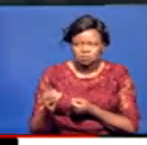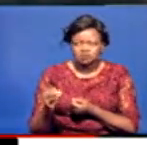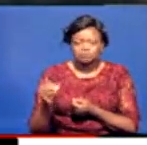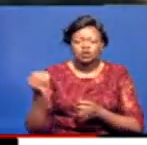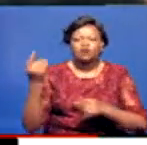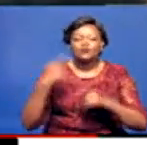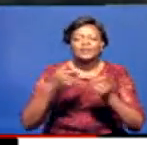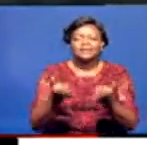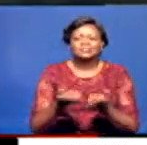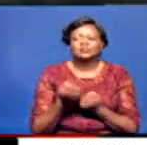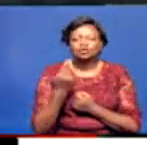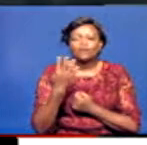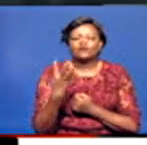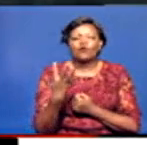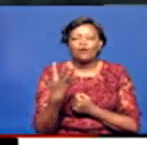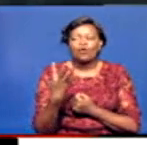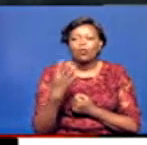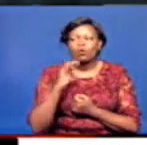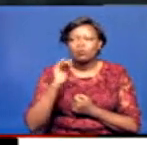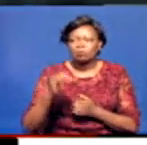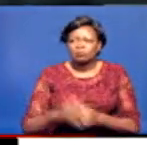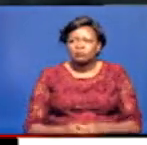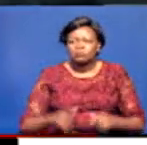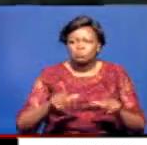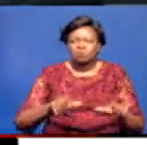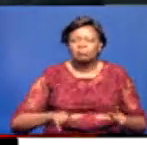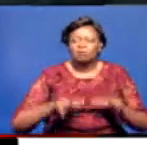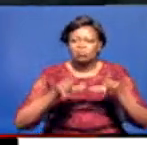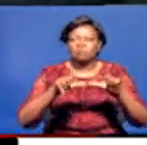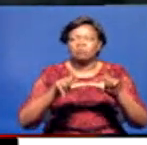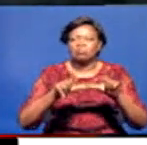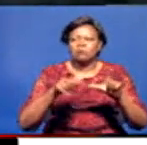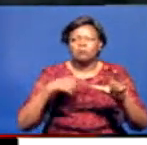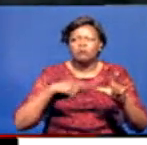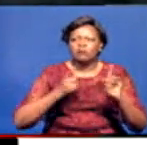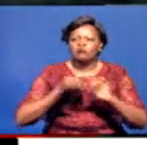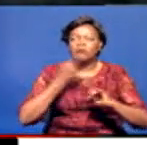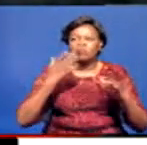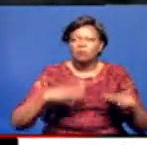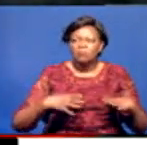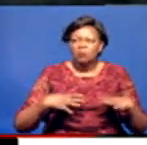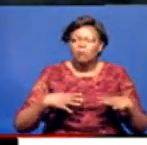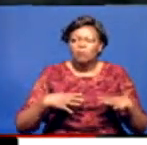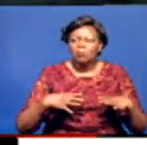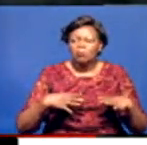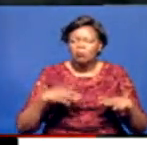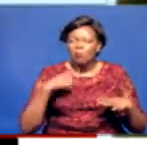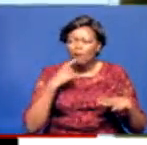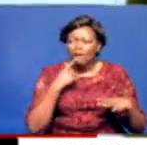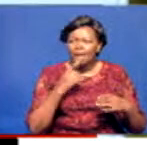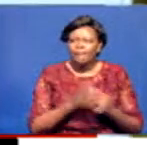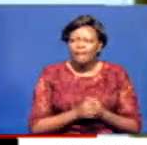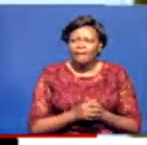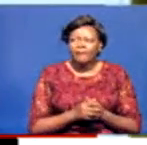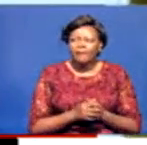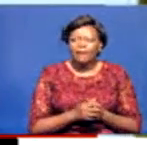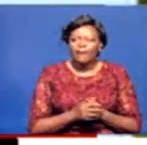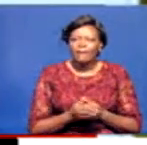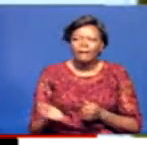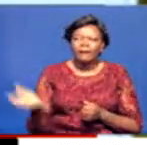required 24. Certificate, I was among the first people who turned their